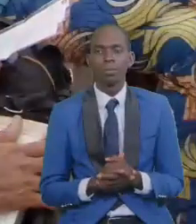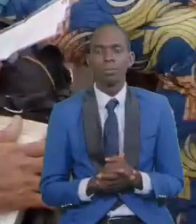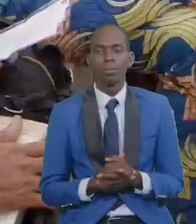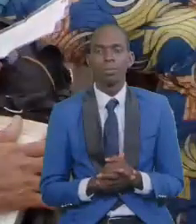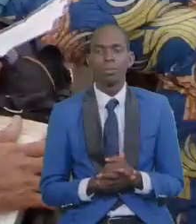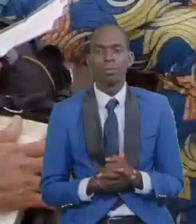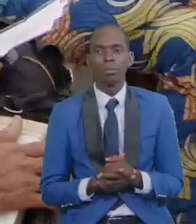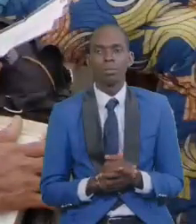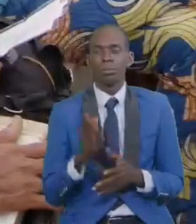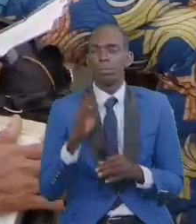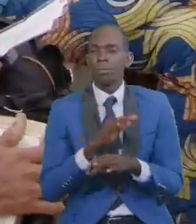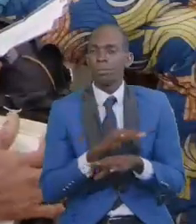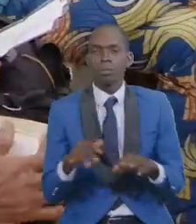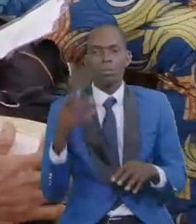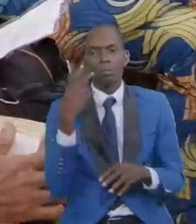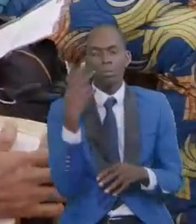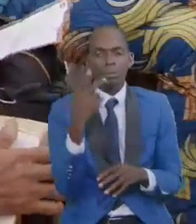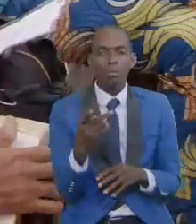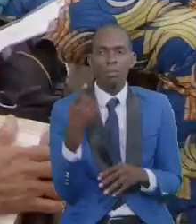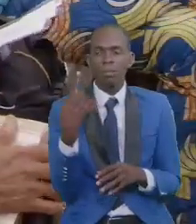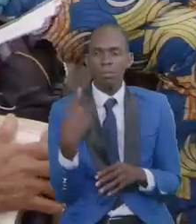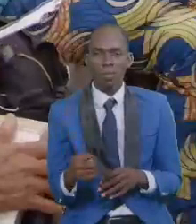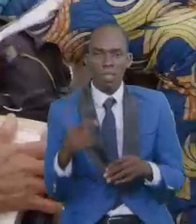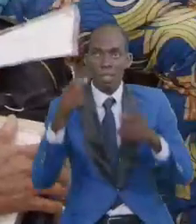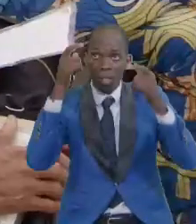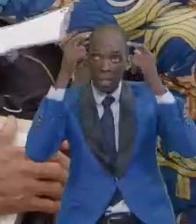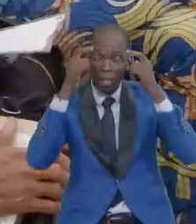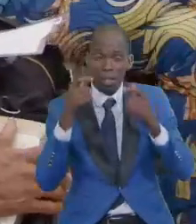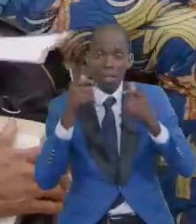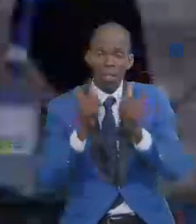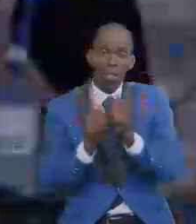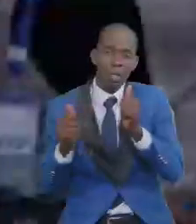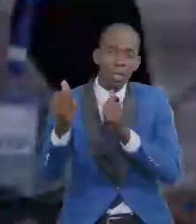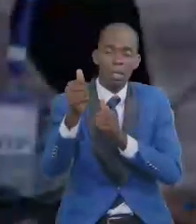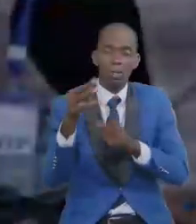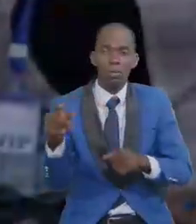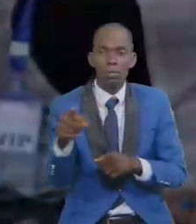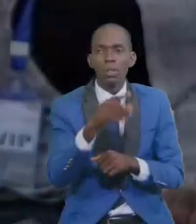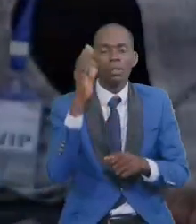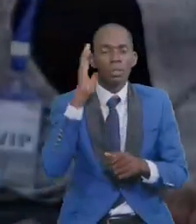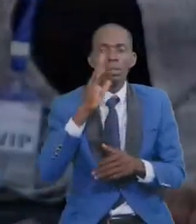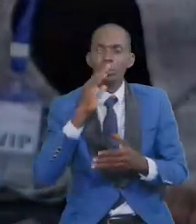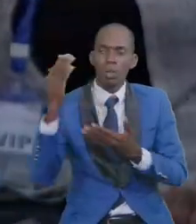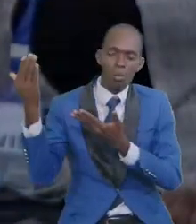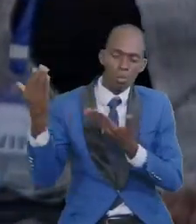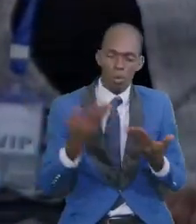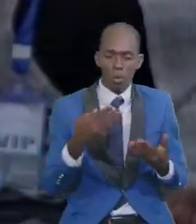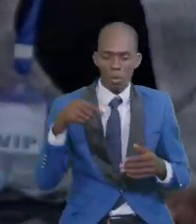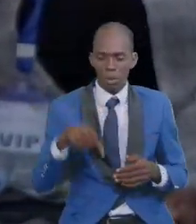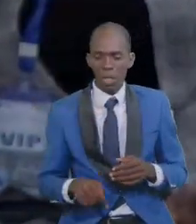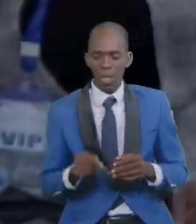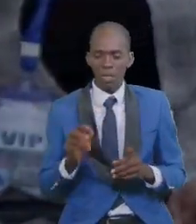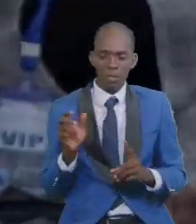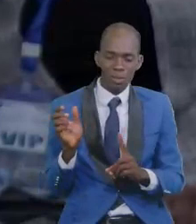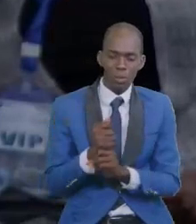If you don't see the crown ahead of you, you'll be bogged down, pinched down by the